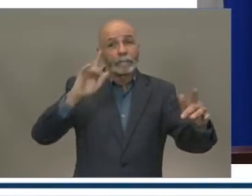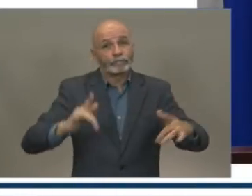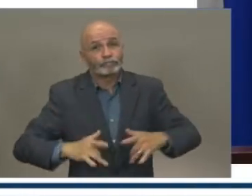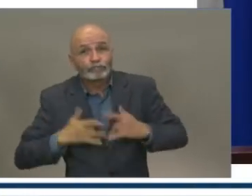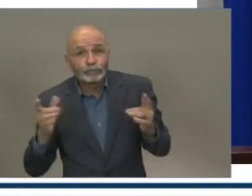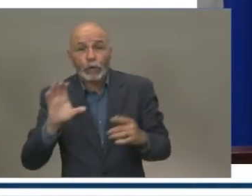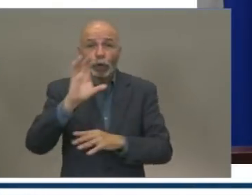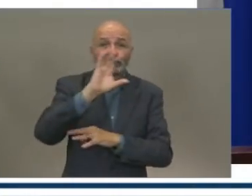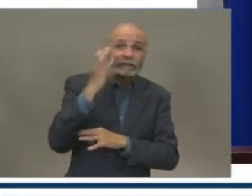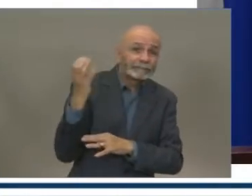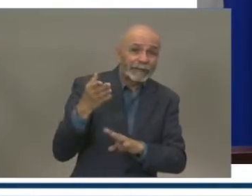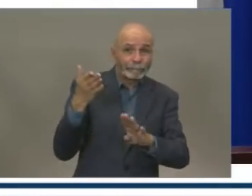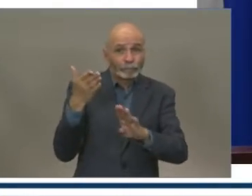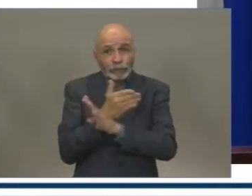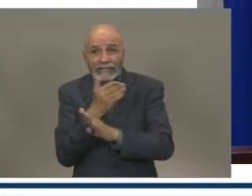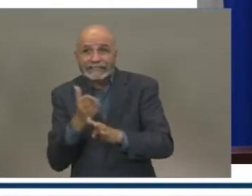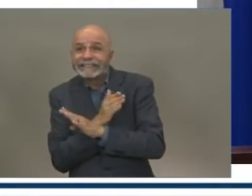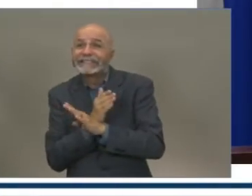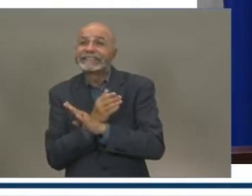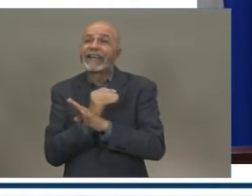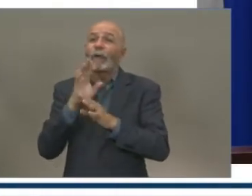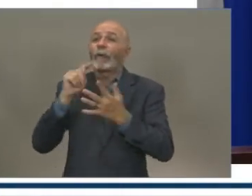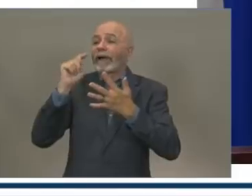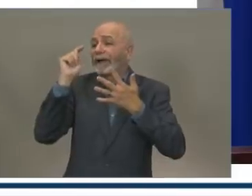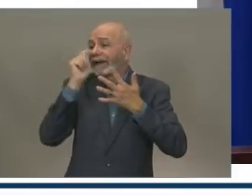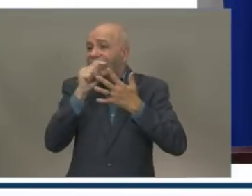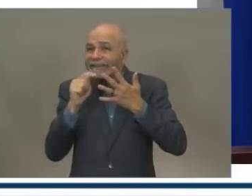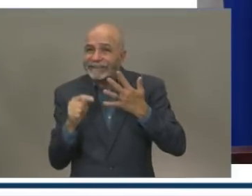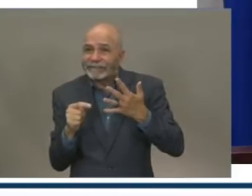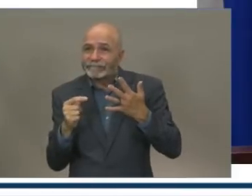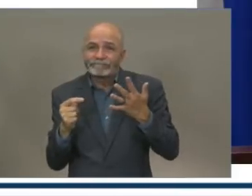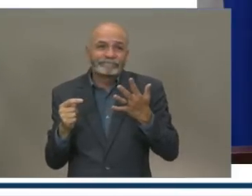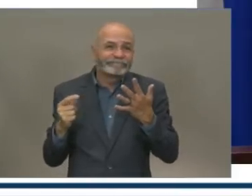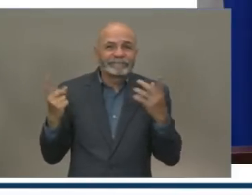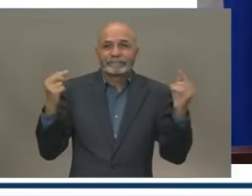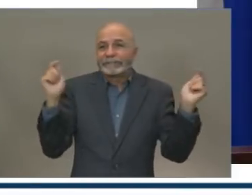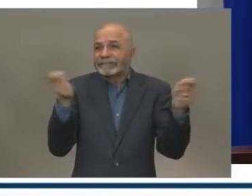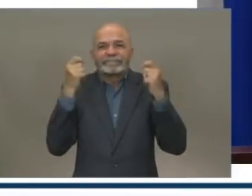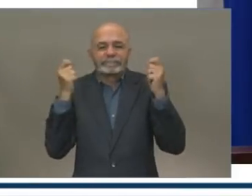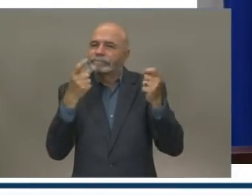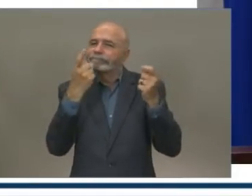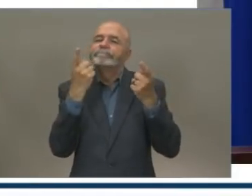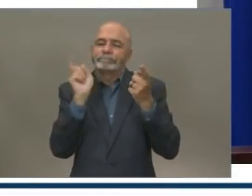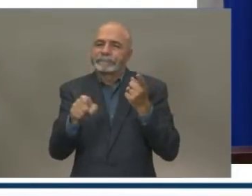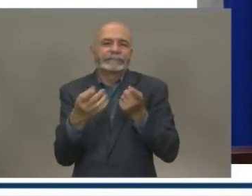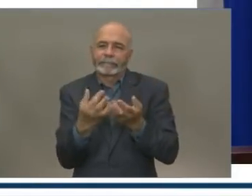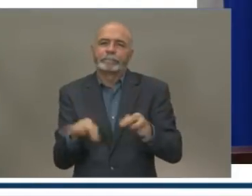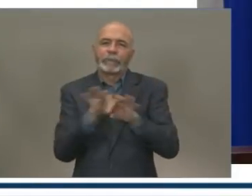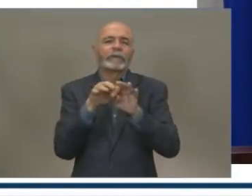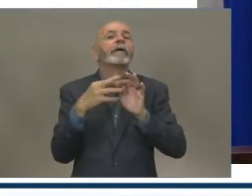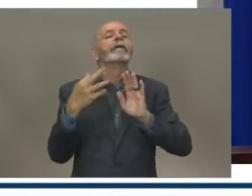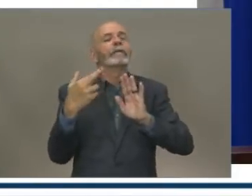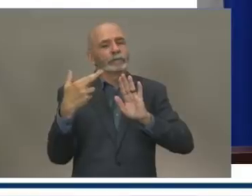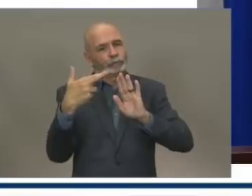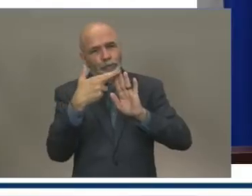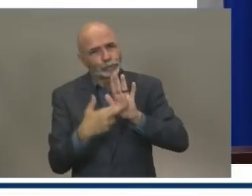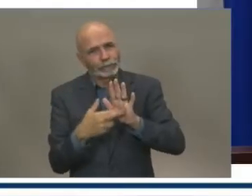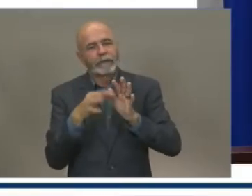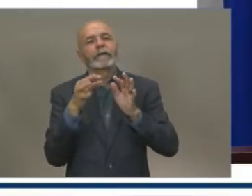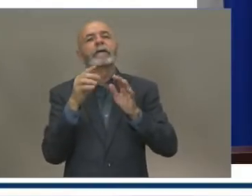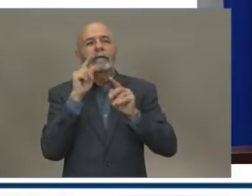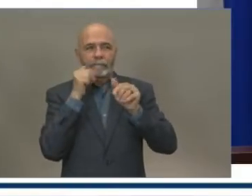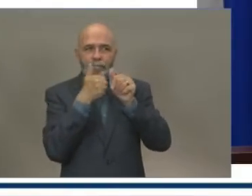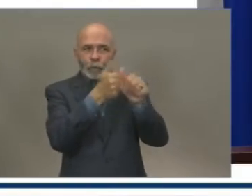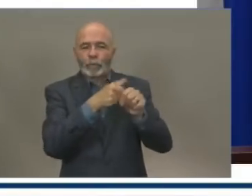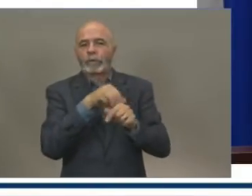on currently what's in place around the requirement for mandatory masking in indoor public places and proof